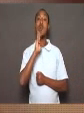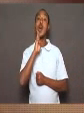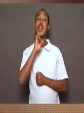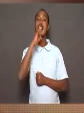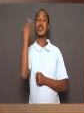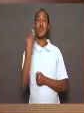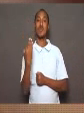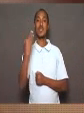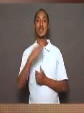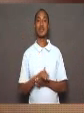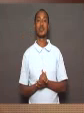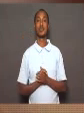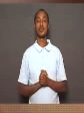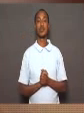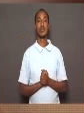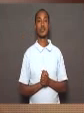are formed.